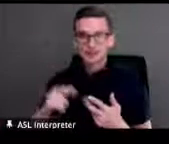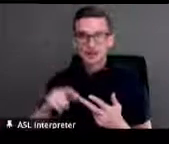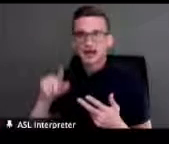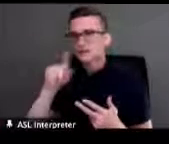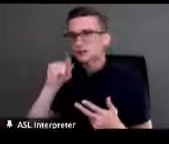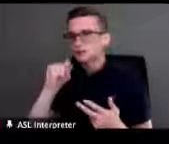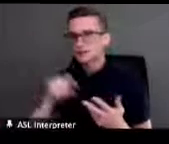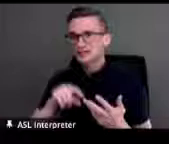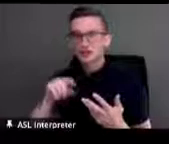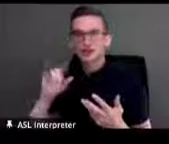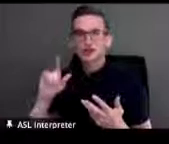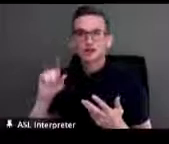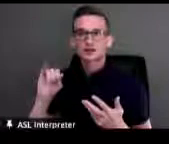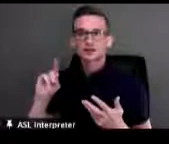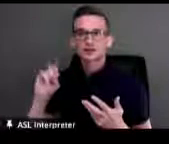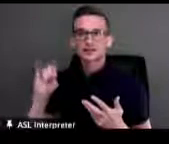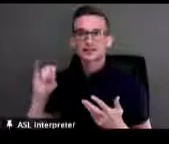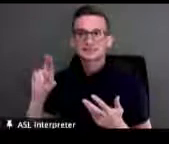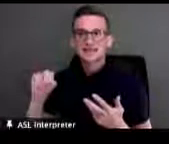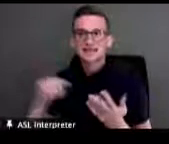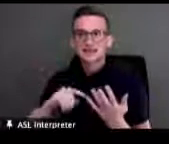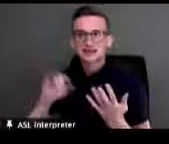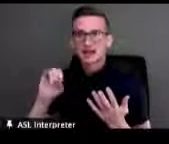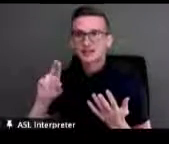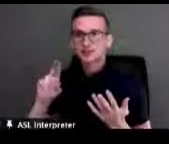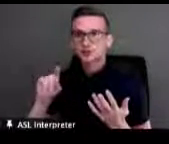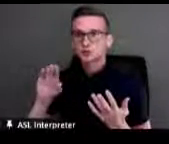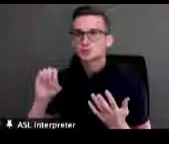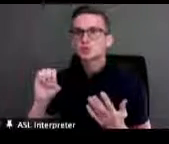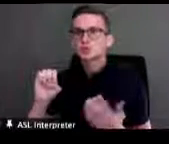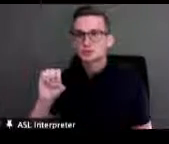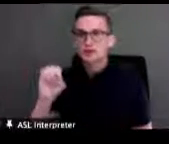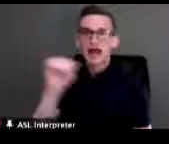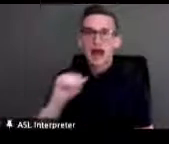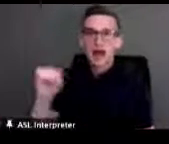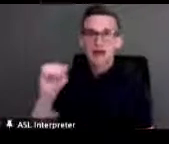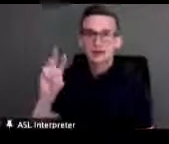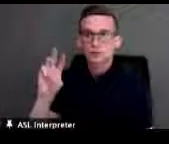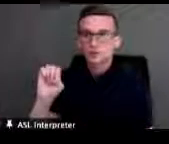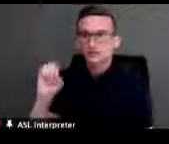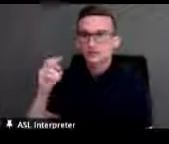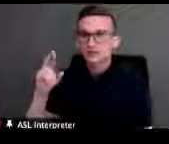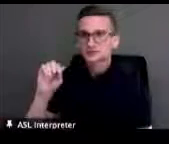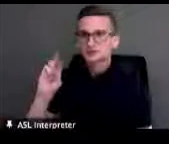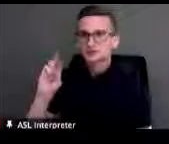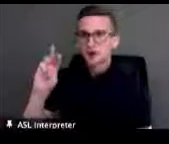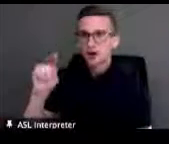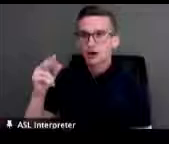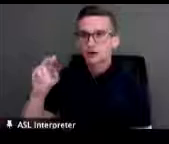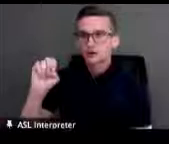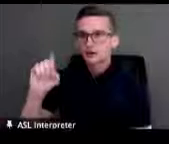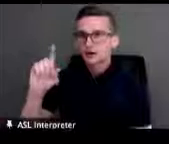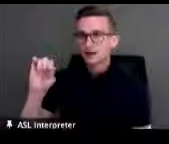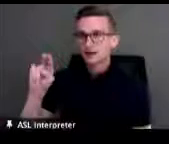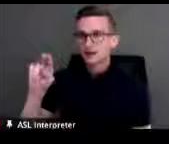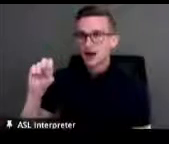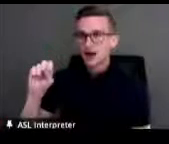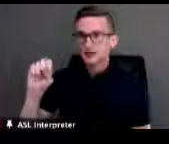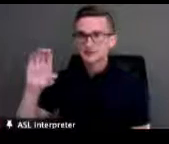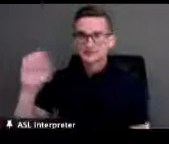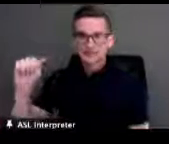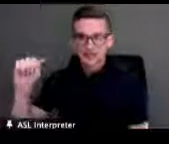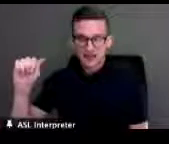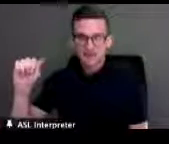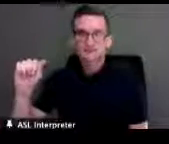LinkedIn, and YouTube at We Draw the Lines CA. Okay, We Draw the